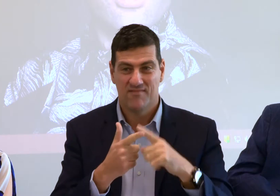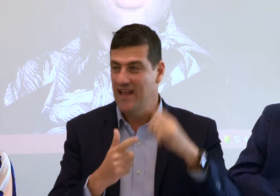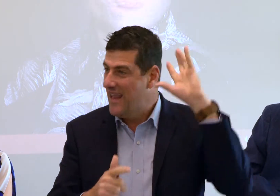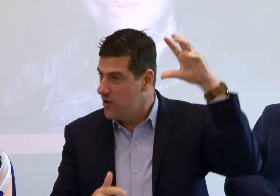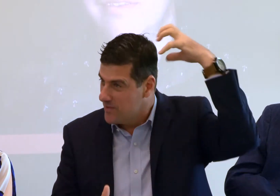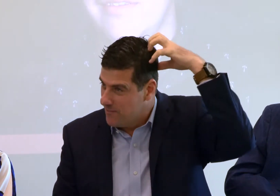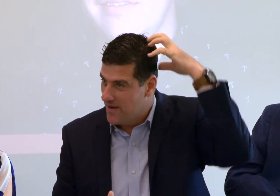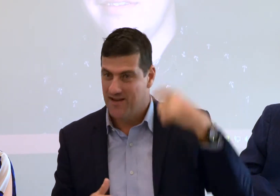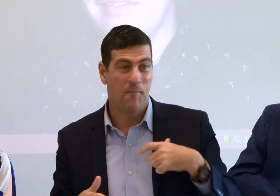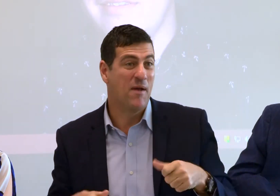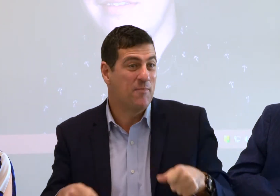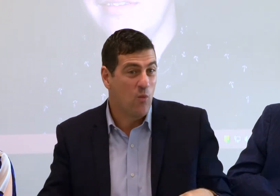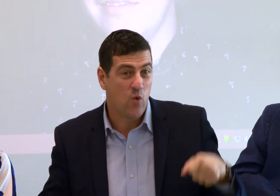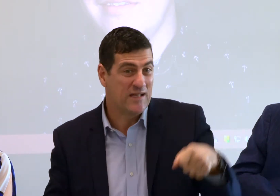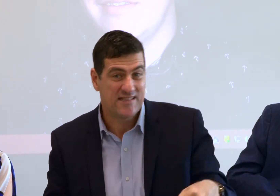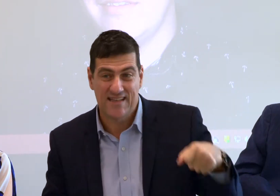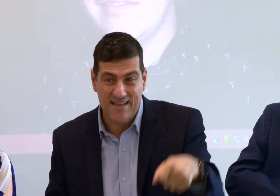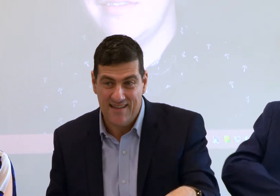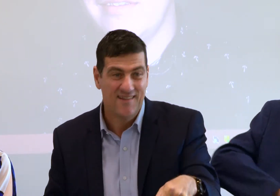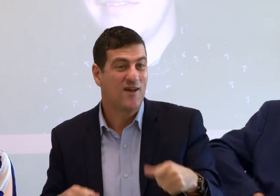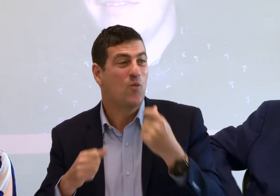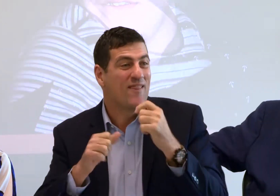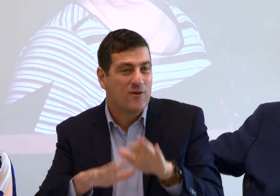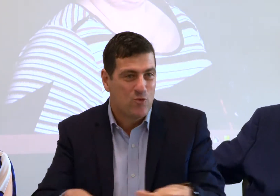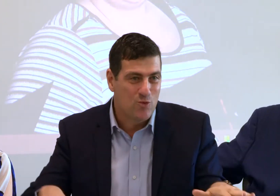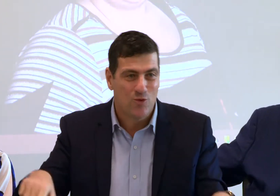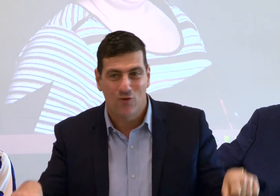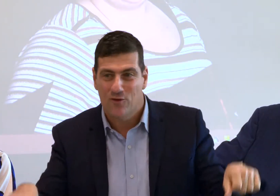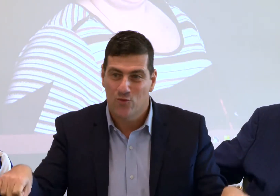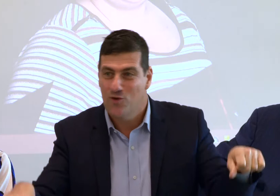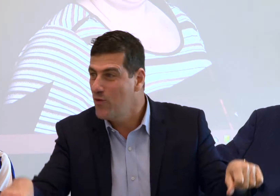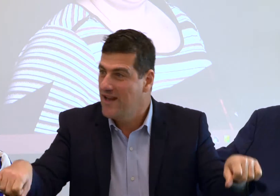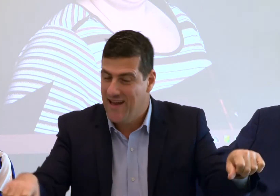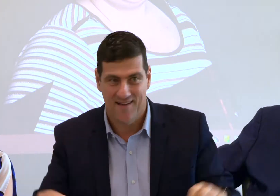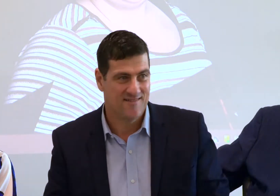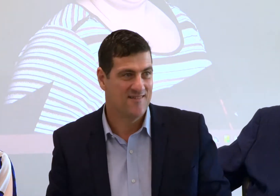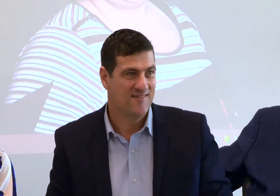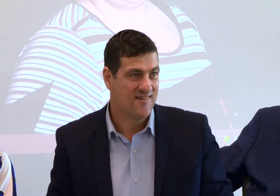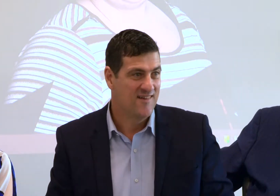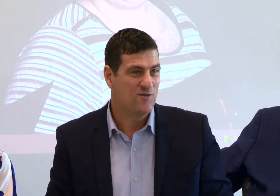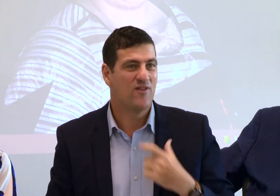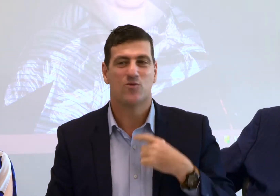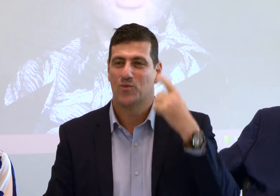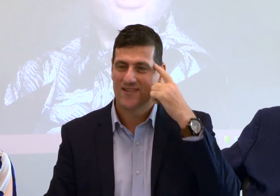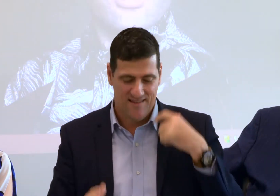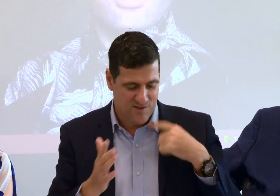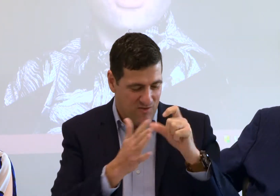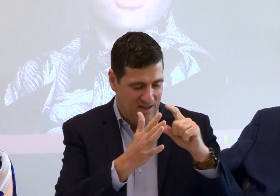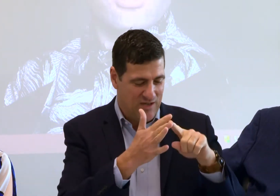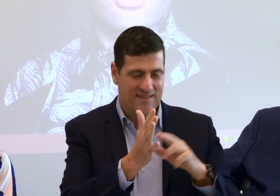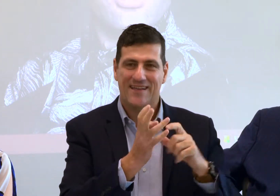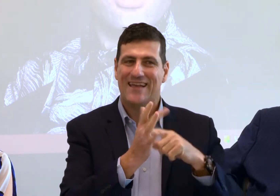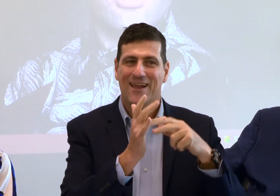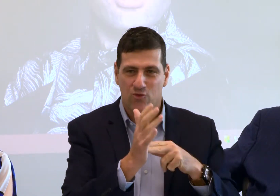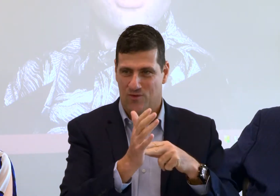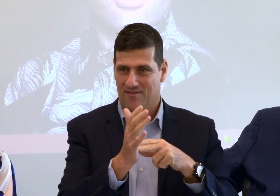an elderly woman with her hair up in a bun, possibly with a walking stick, with her grandchildren in her hands.